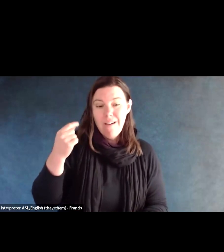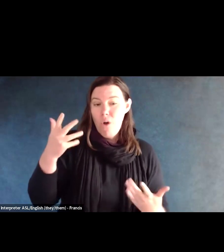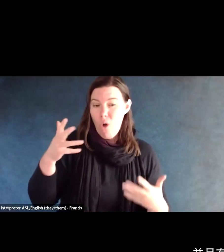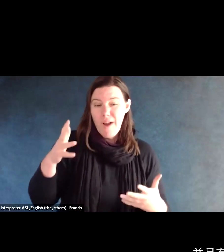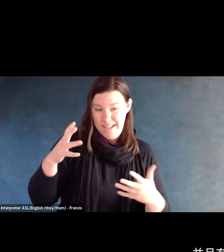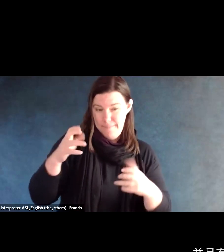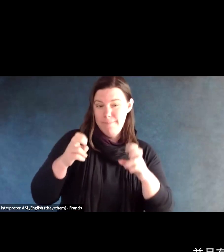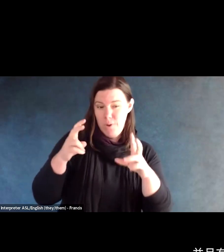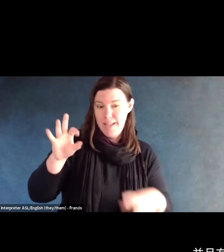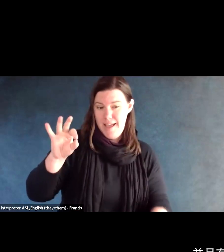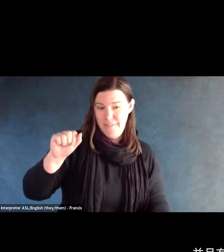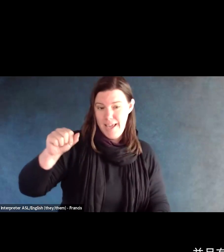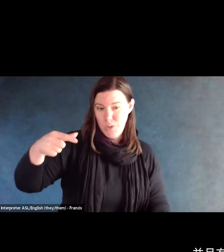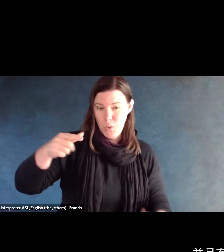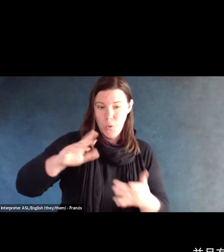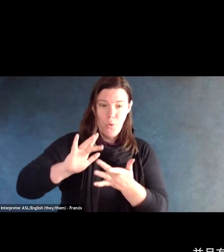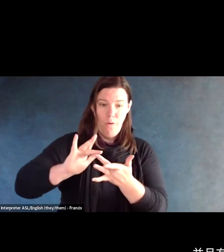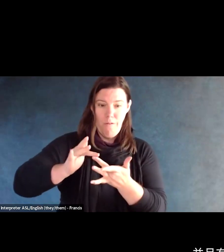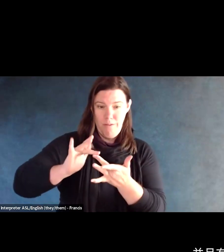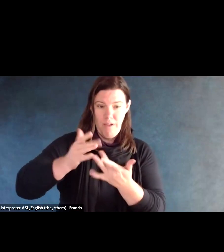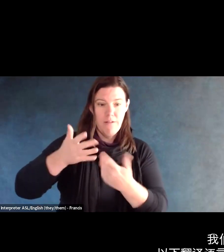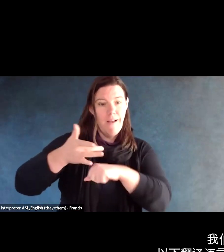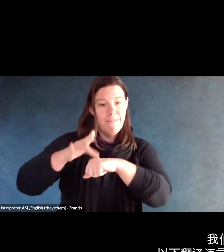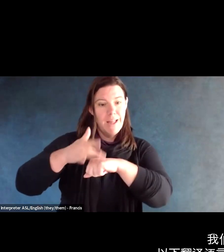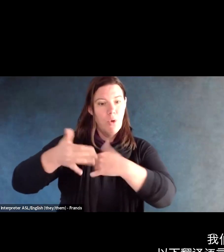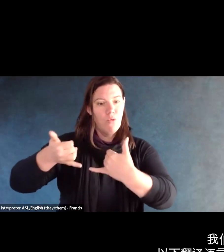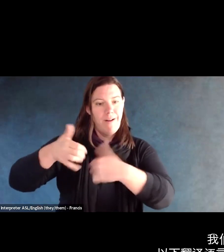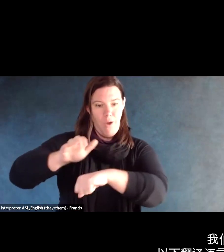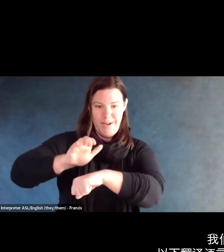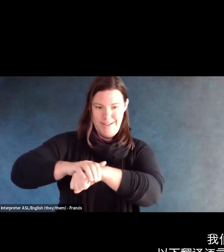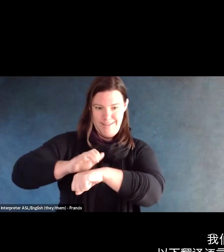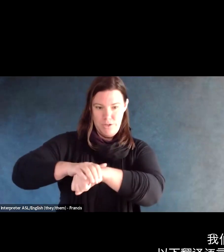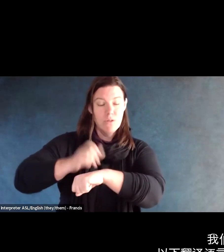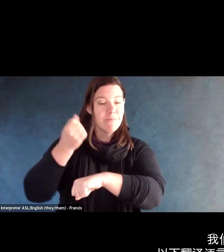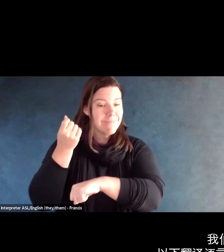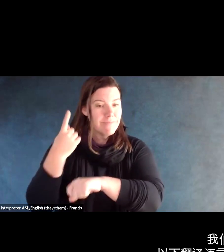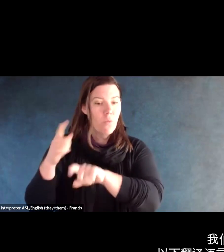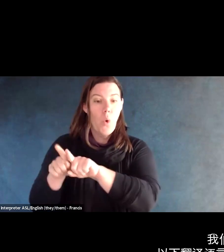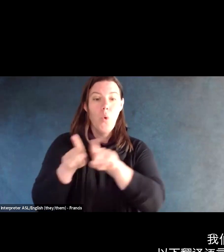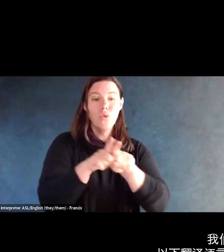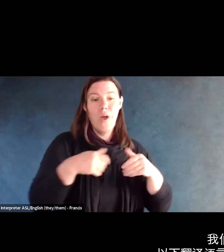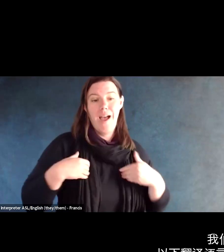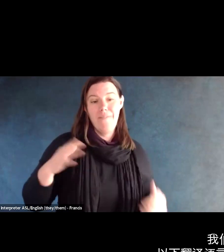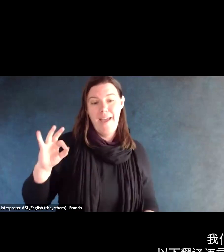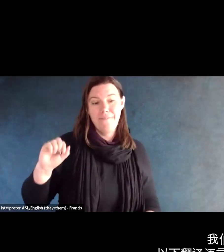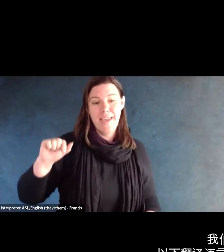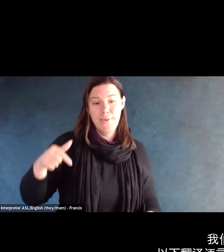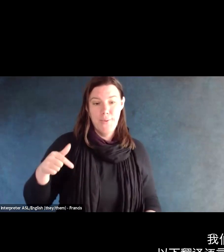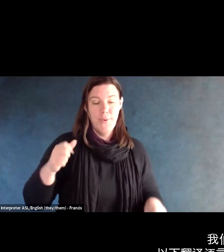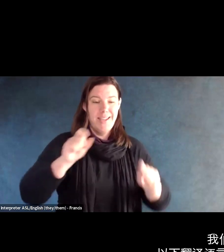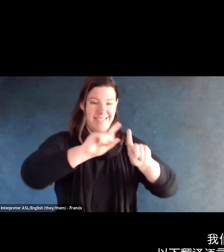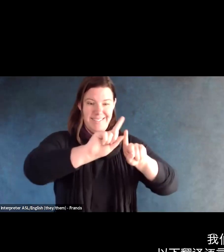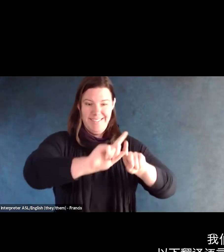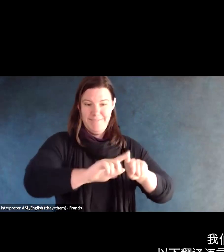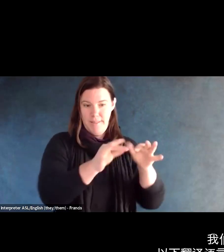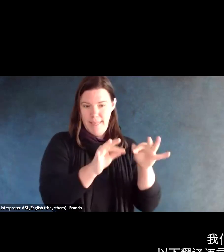website and are available in English. We also have FAQs available in the following